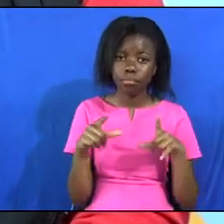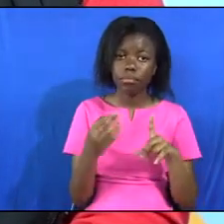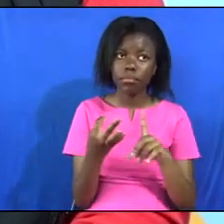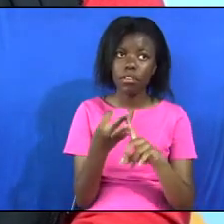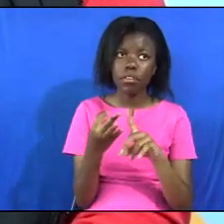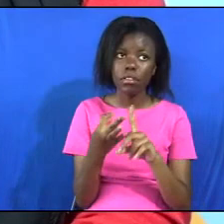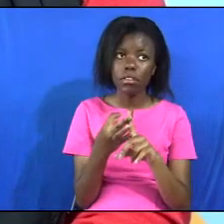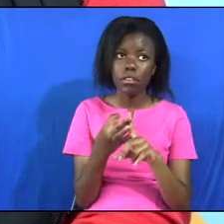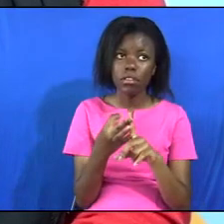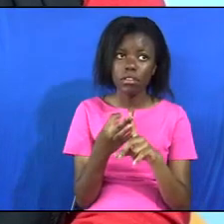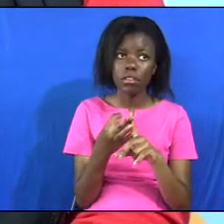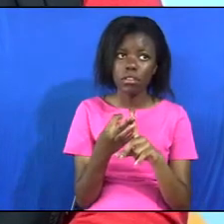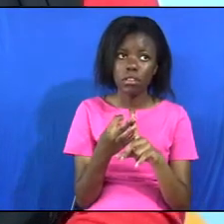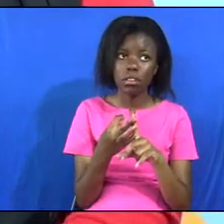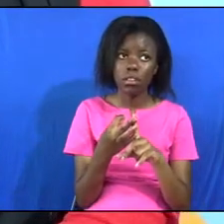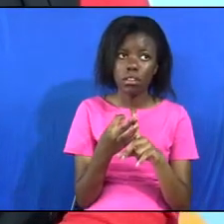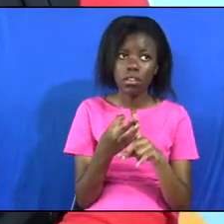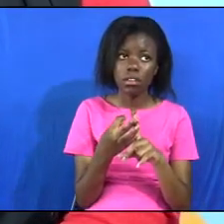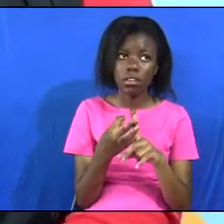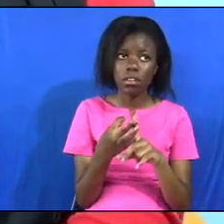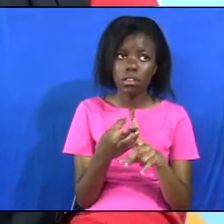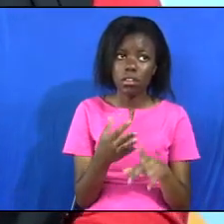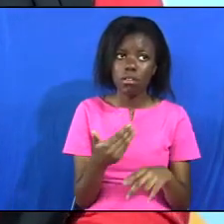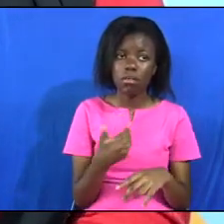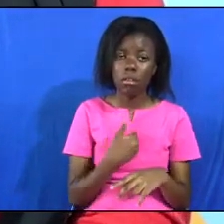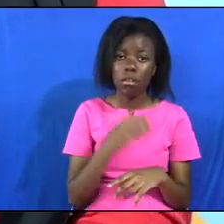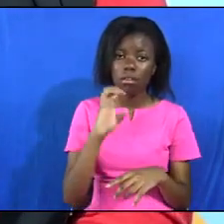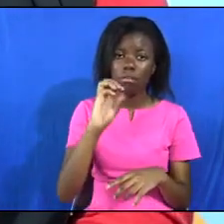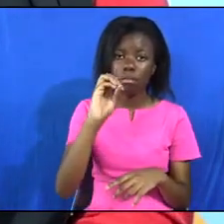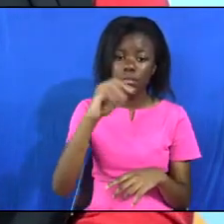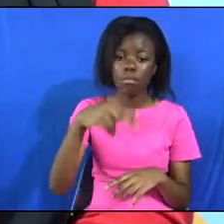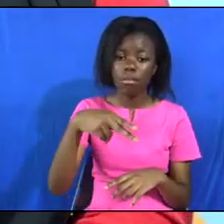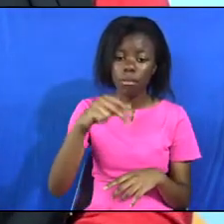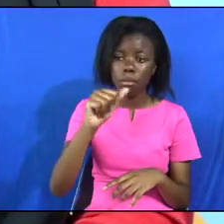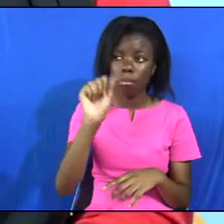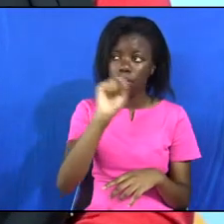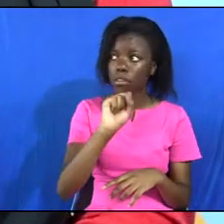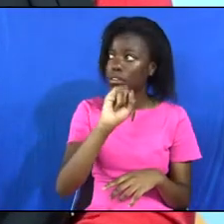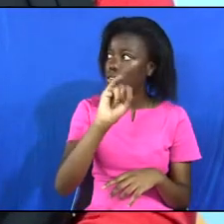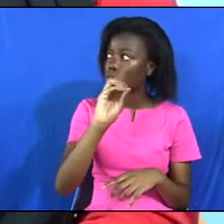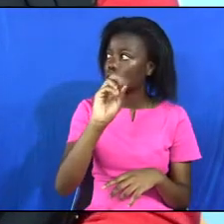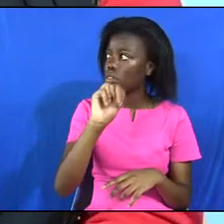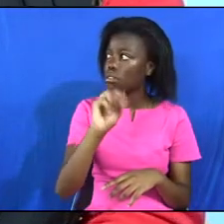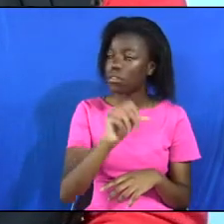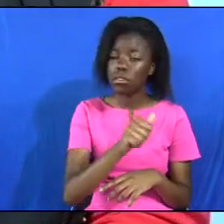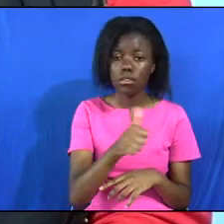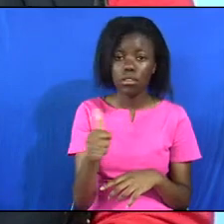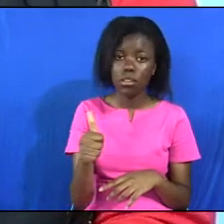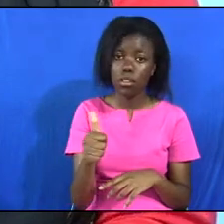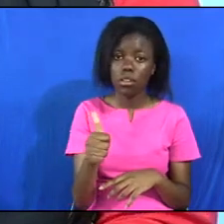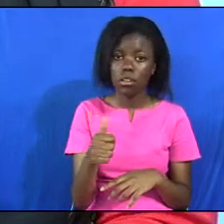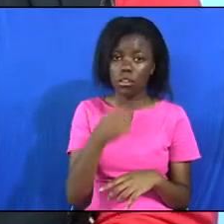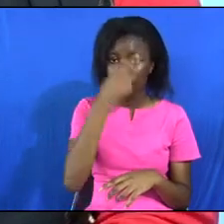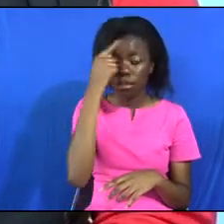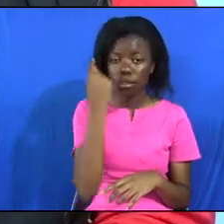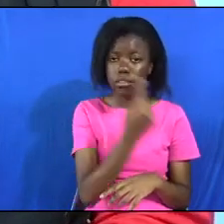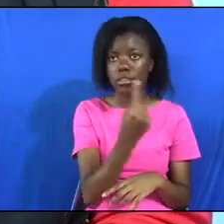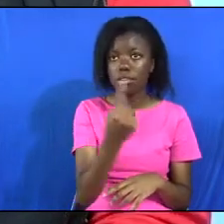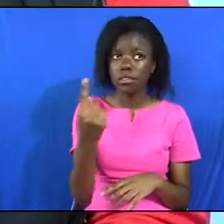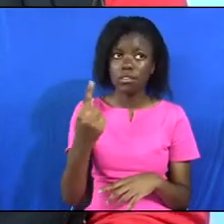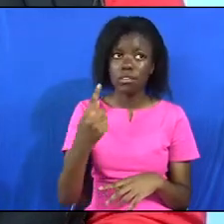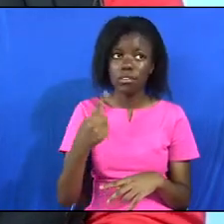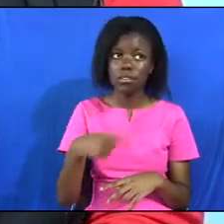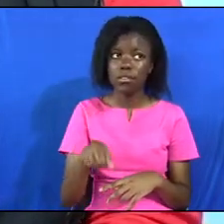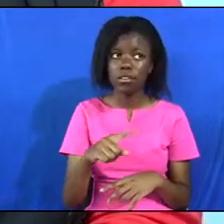must ensure that we are compassionate to one another, because each and every one of us